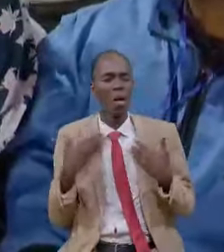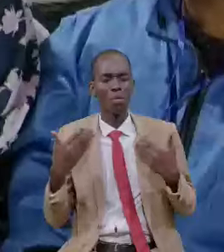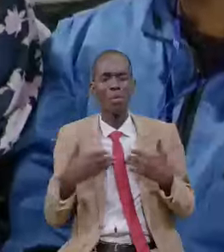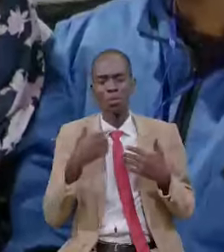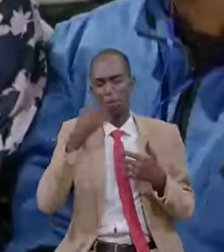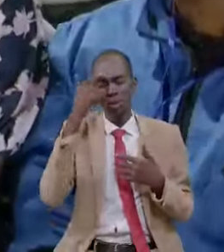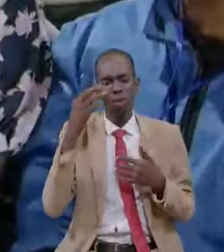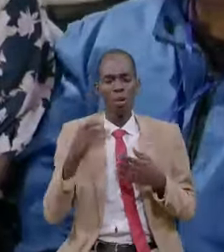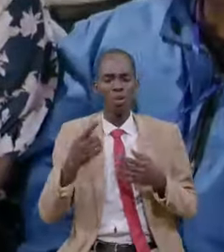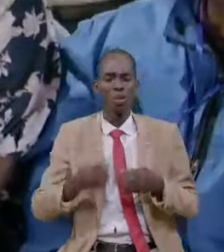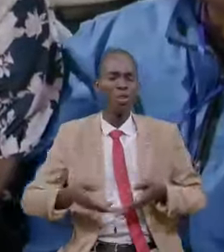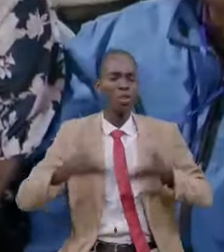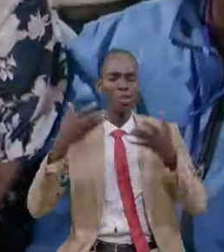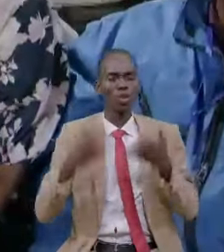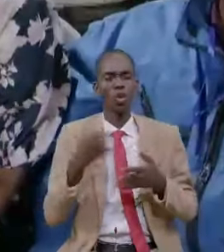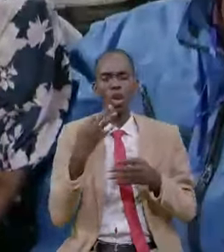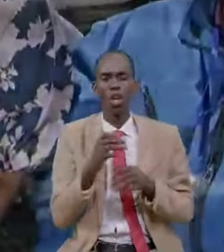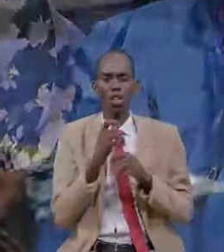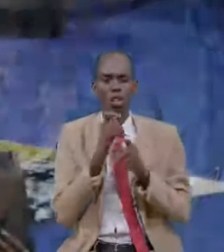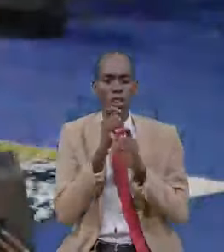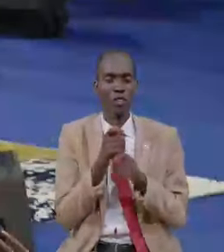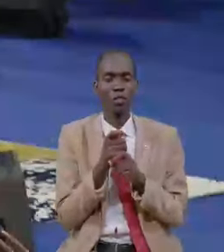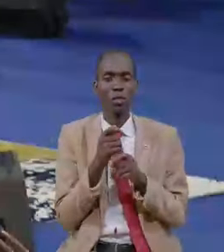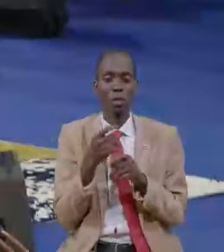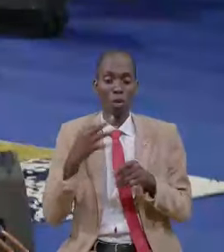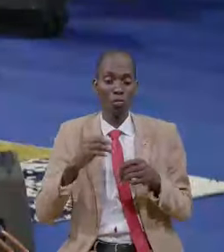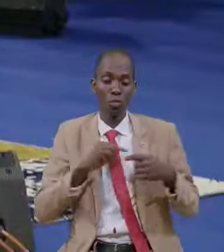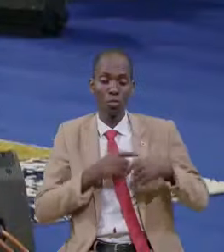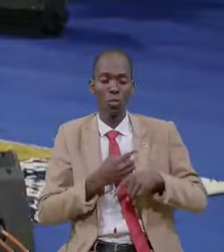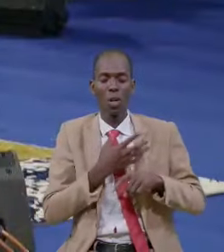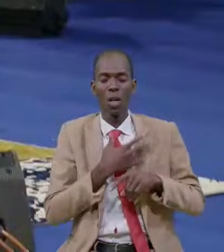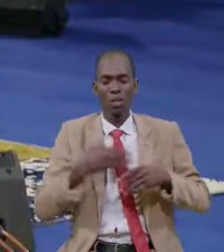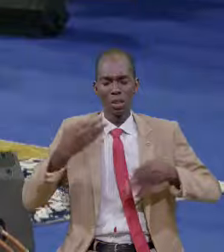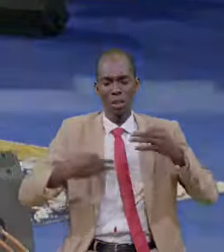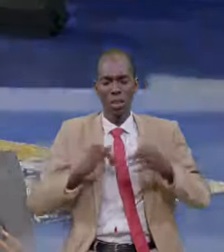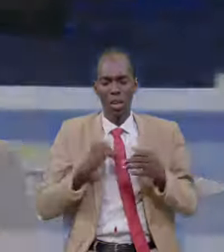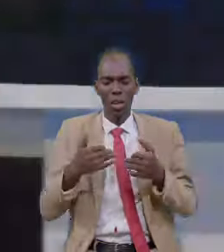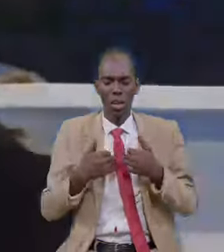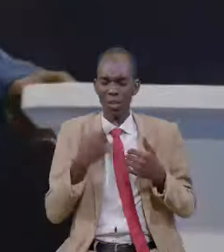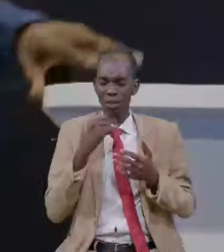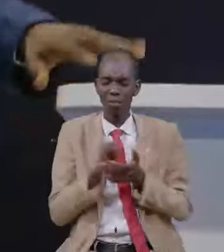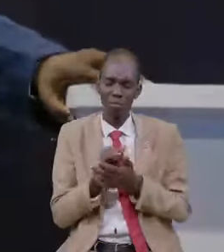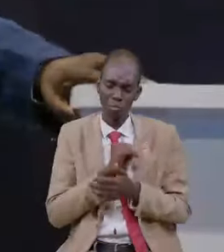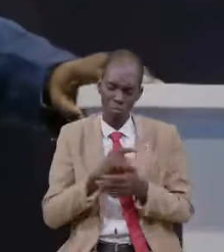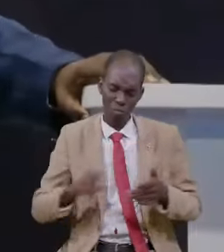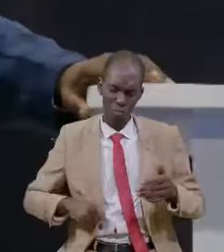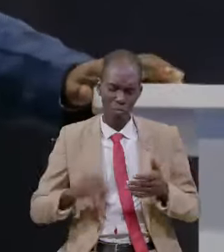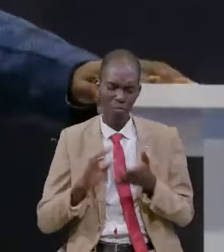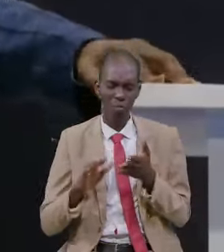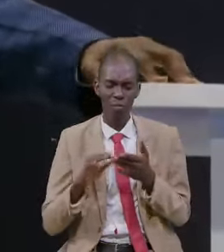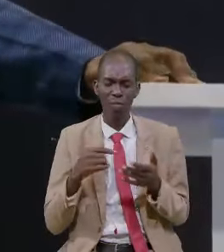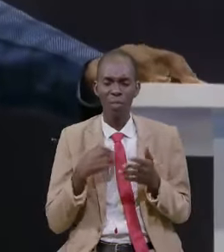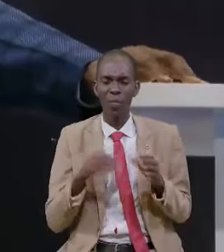of guilt and condemnation I have. And you say, "Lord, forgive me and set me free." The moment